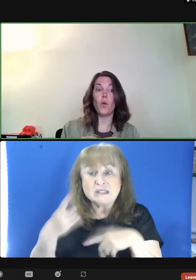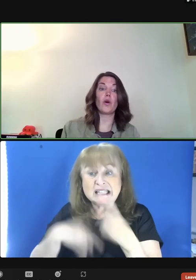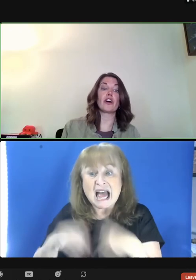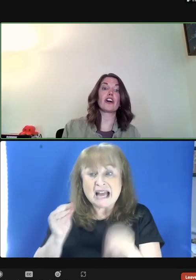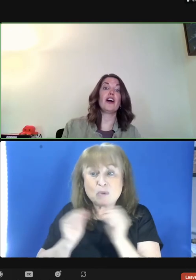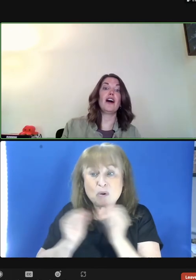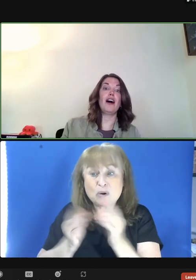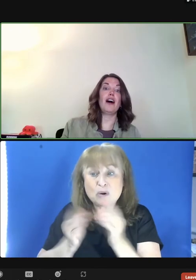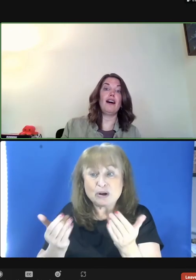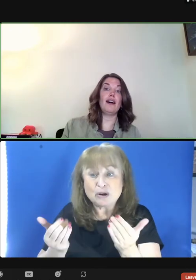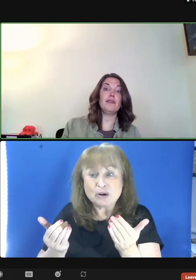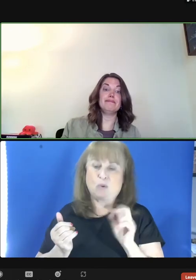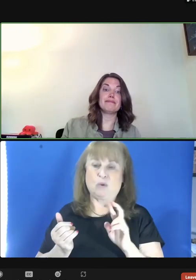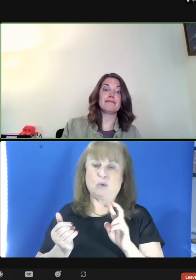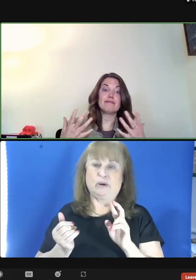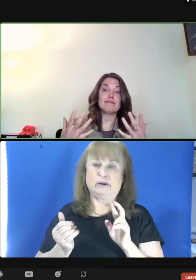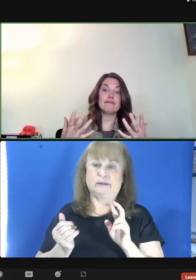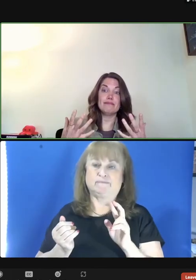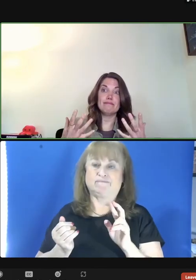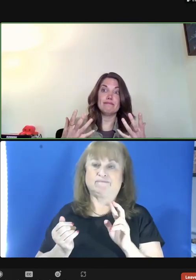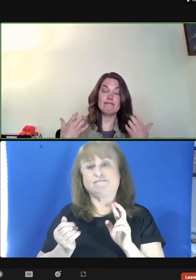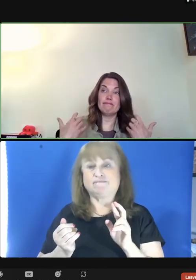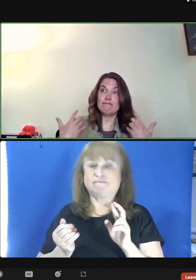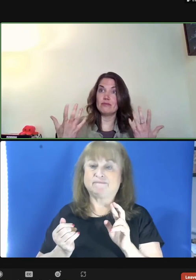more, or